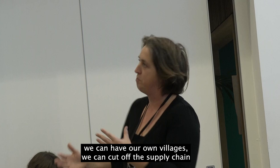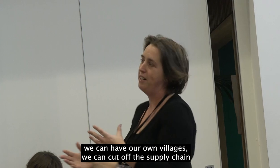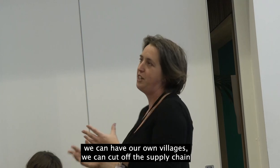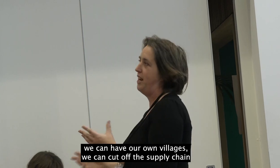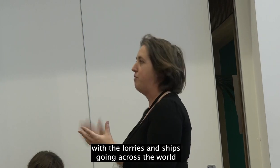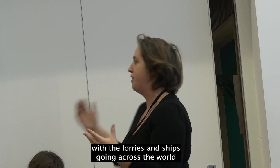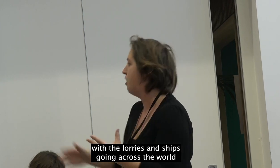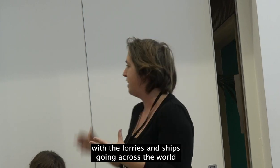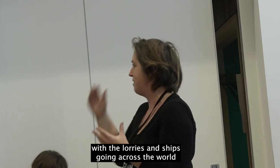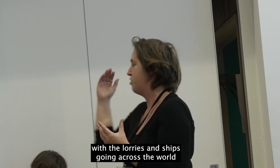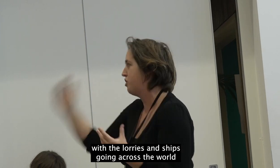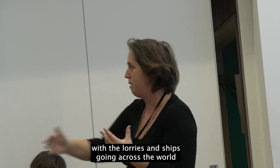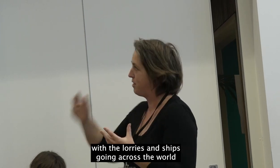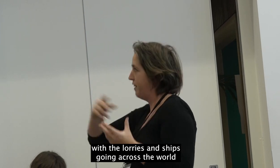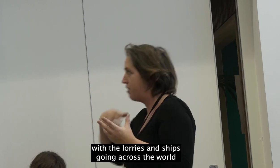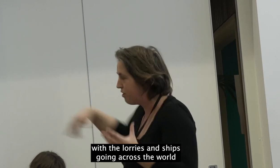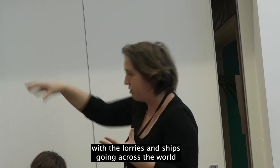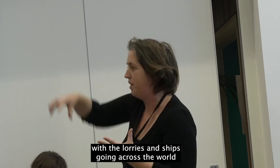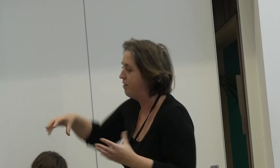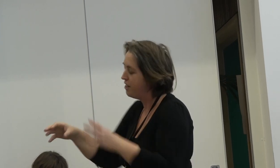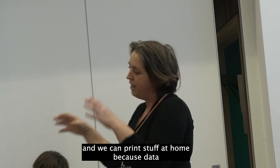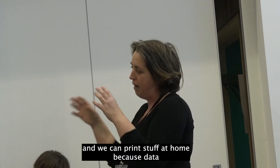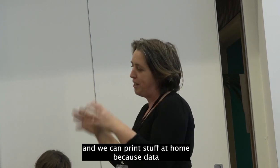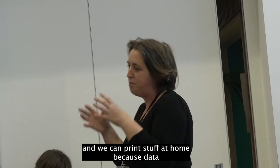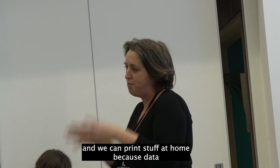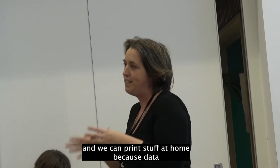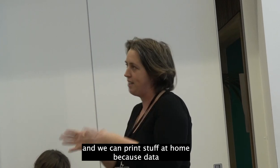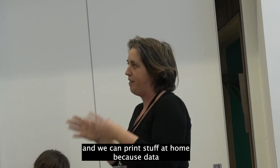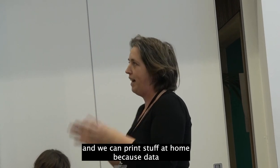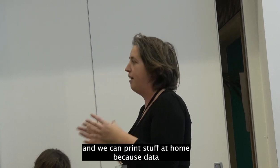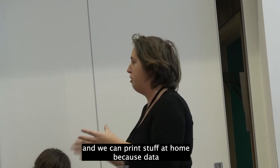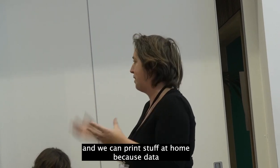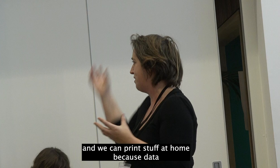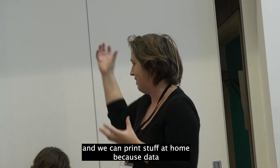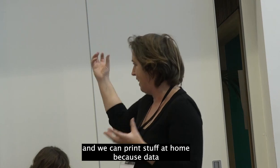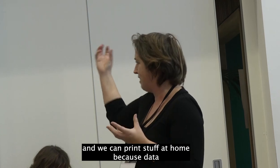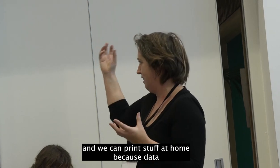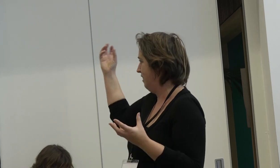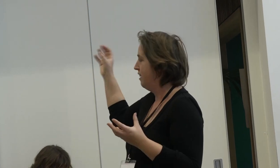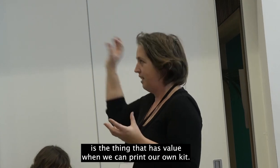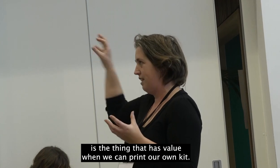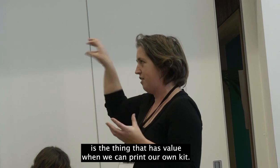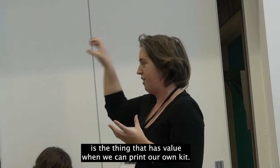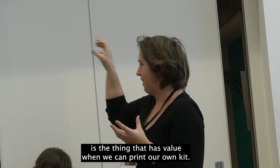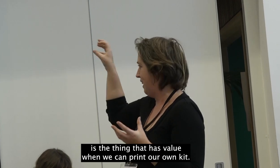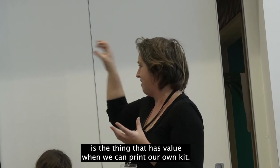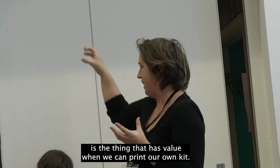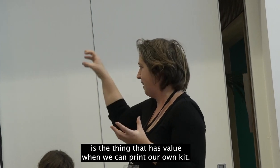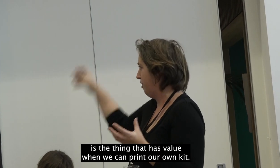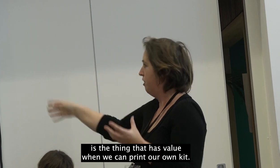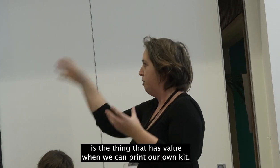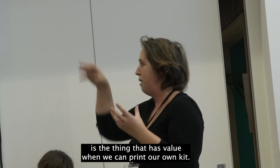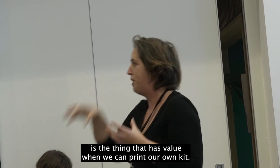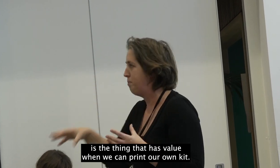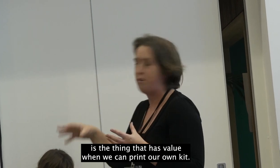off the supply chain with lorries and ships going across the world, and we can print stuff at home because data is the thing that has